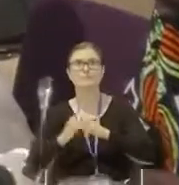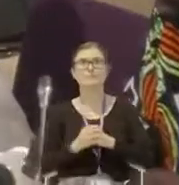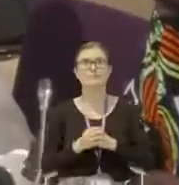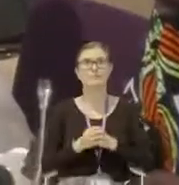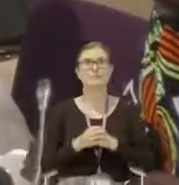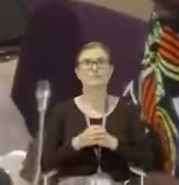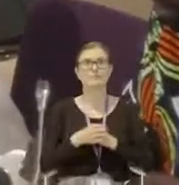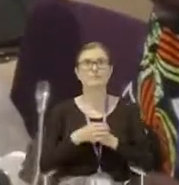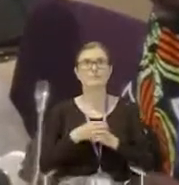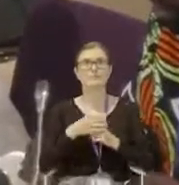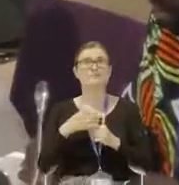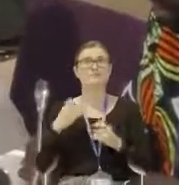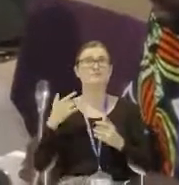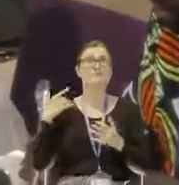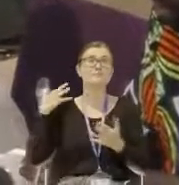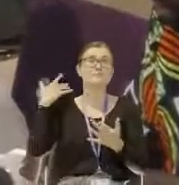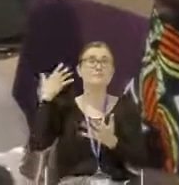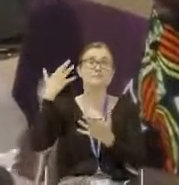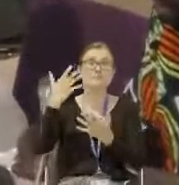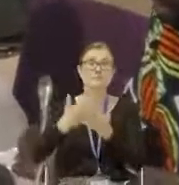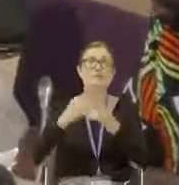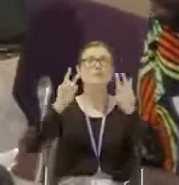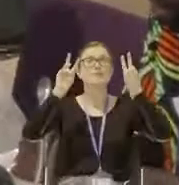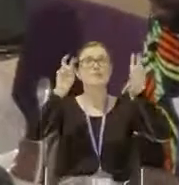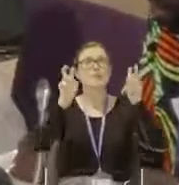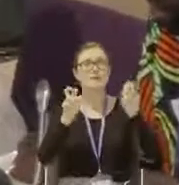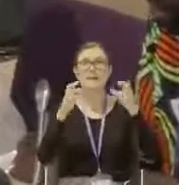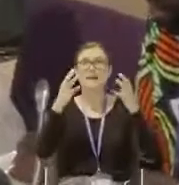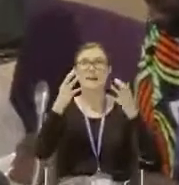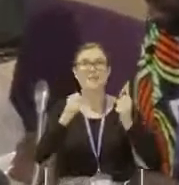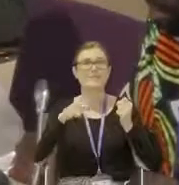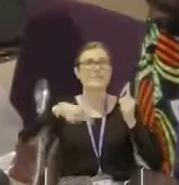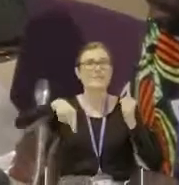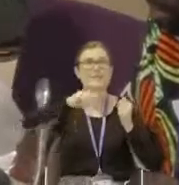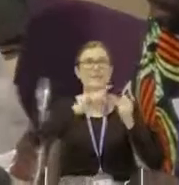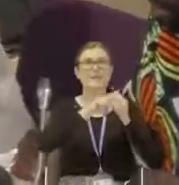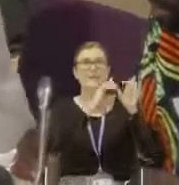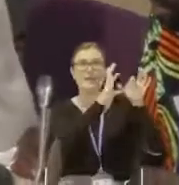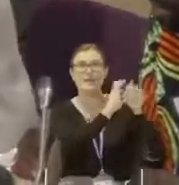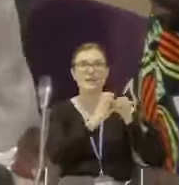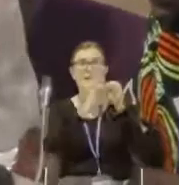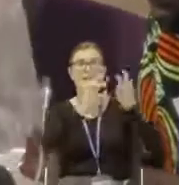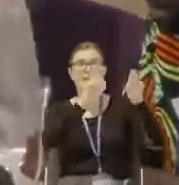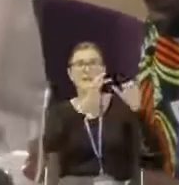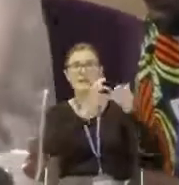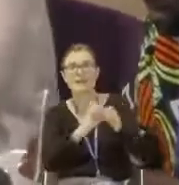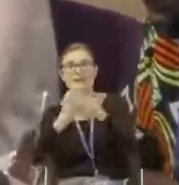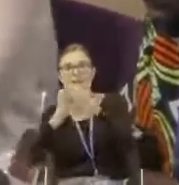you all the luck with the facilitation of this roundtable. Thank you very much for joining us, Paul.